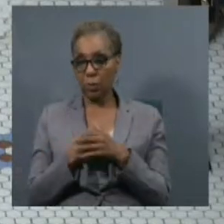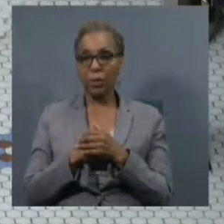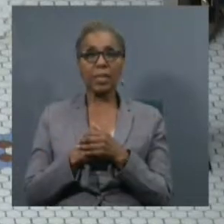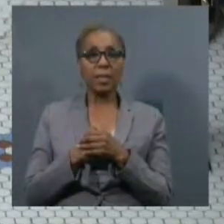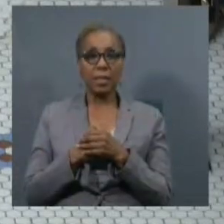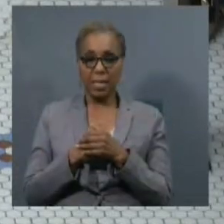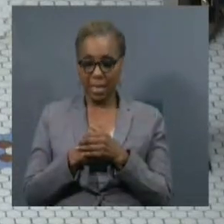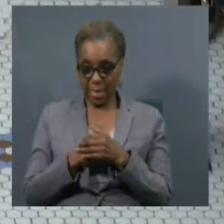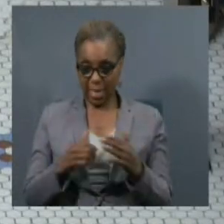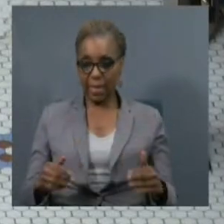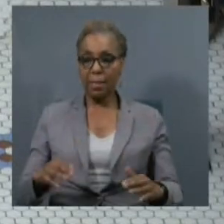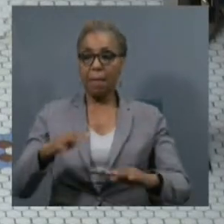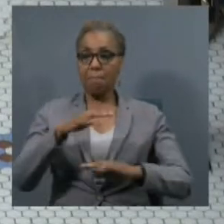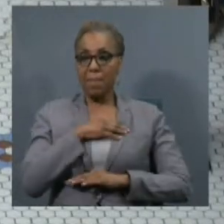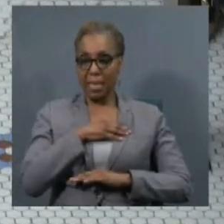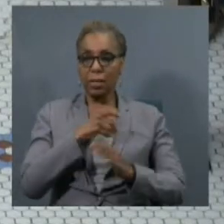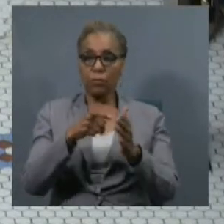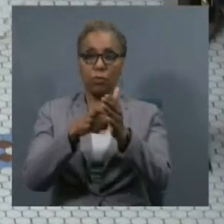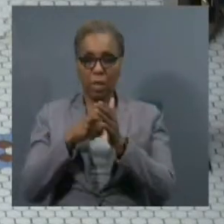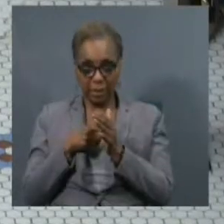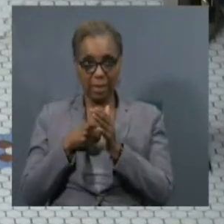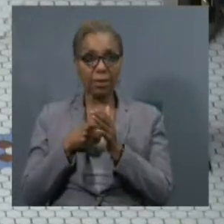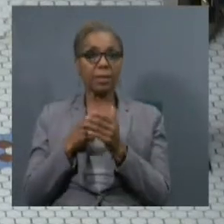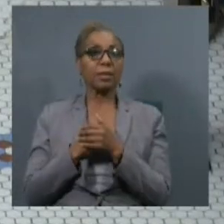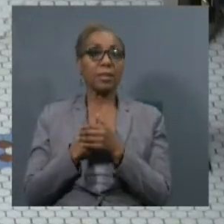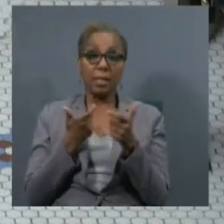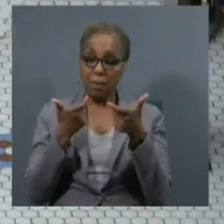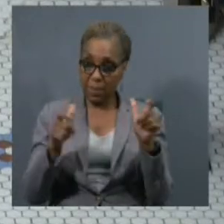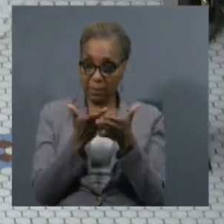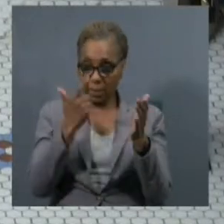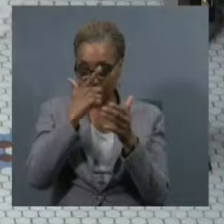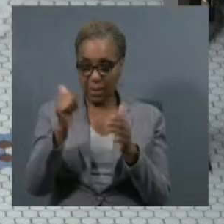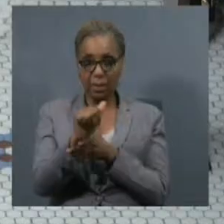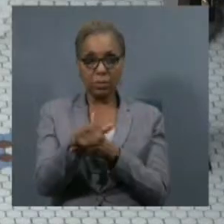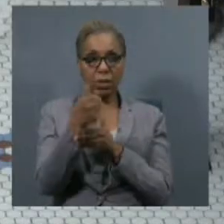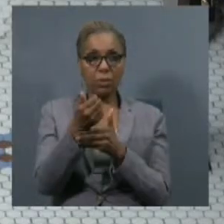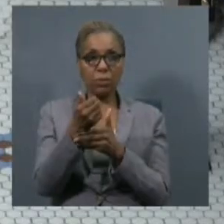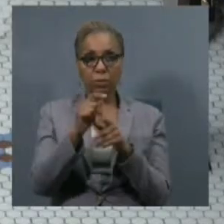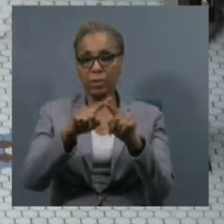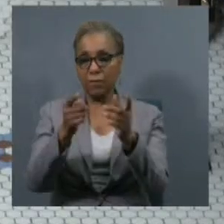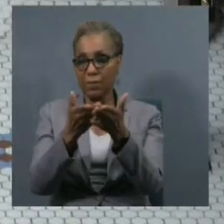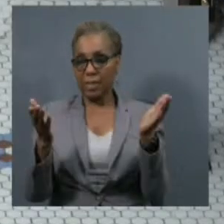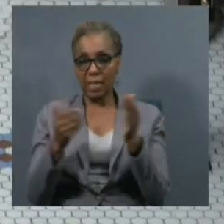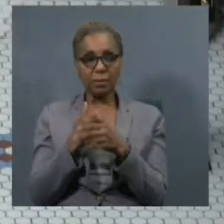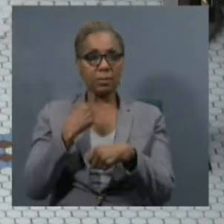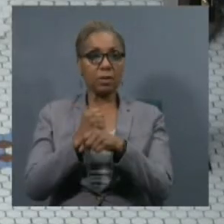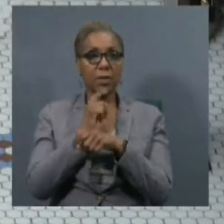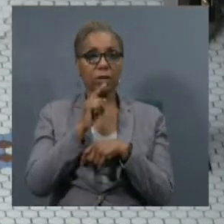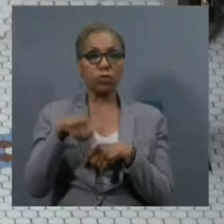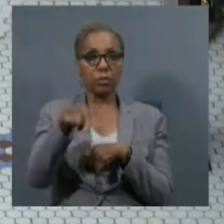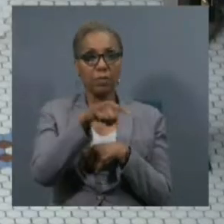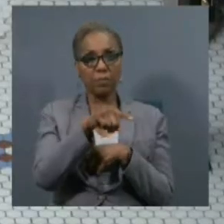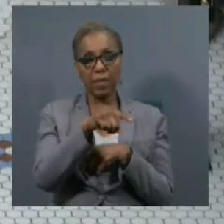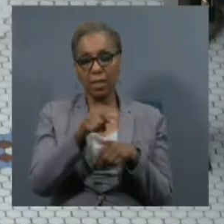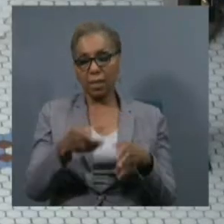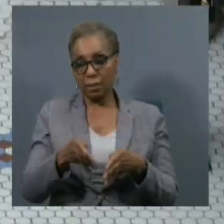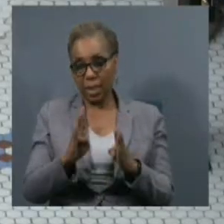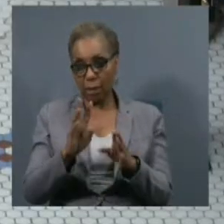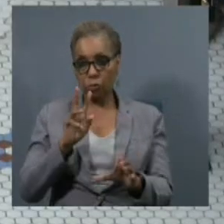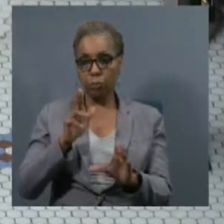criteria. and yes, and met the criteria is a big thing because there's still other different things that make sure someone is allowed to